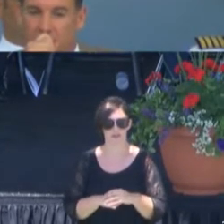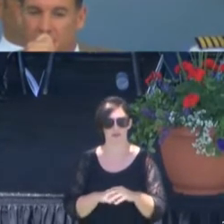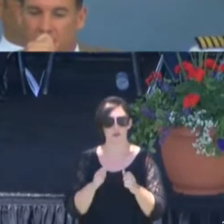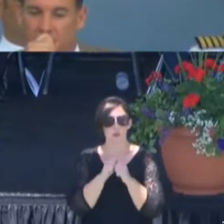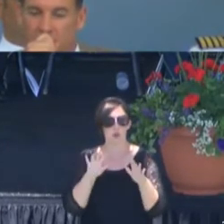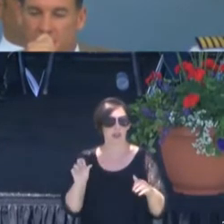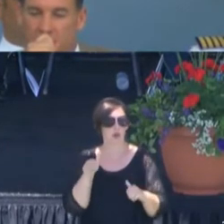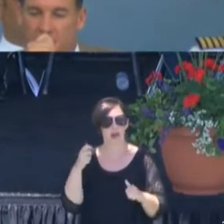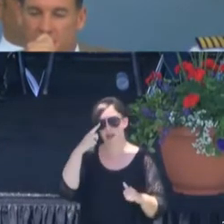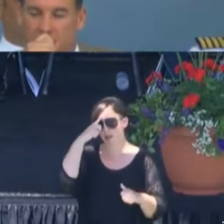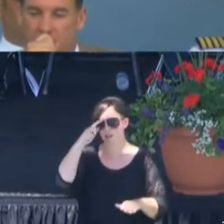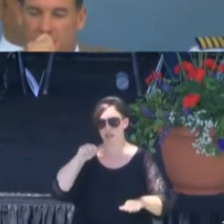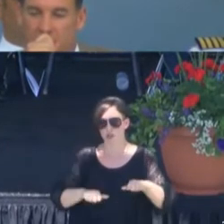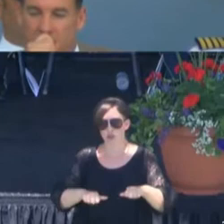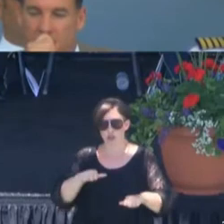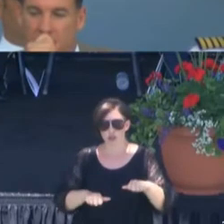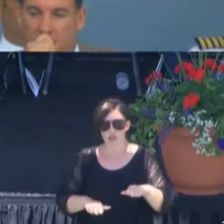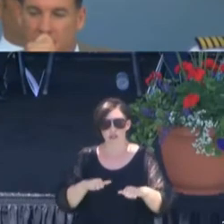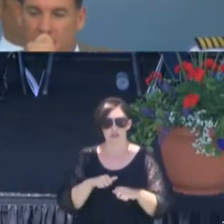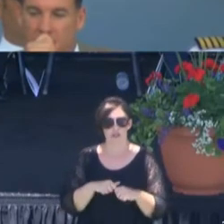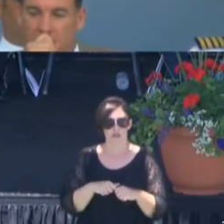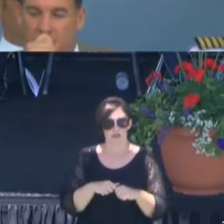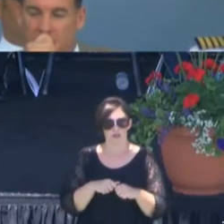without any mental reservation